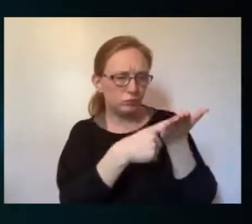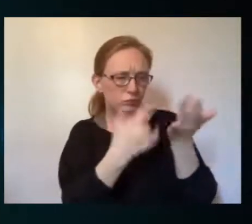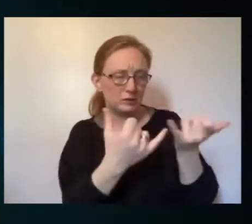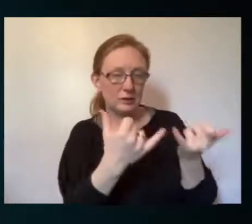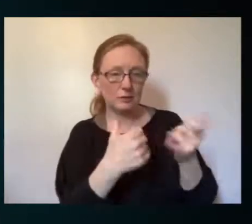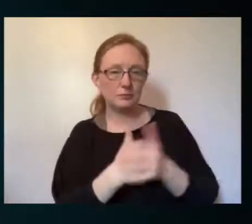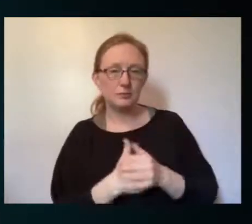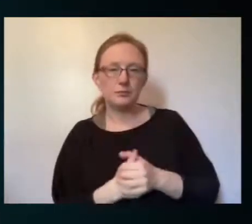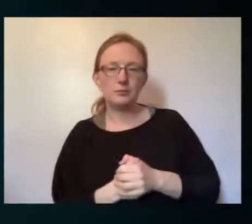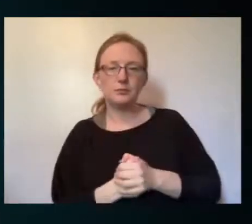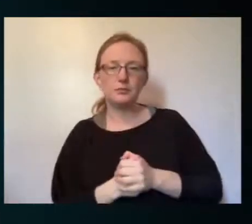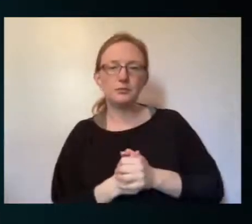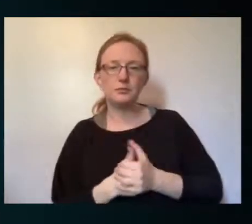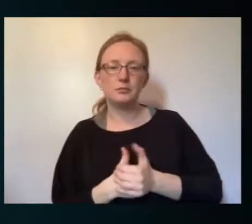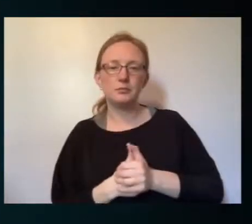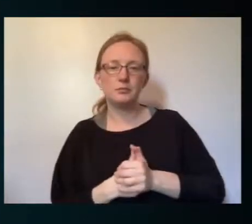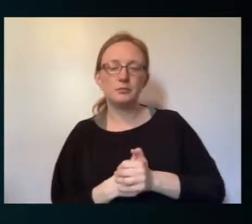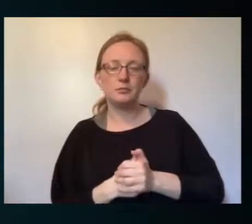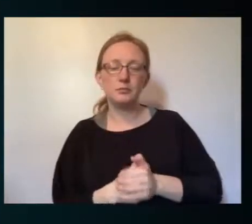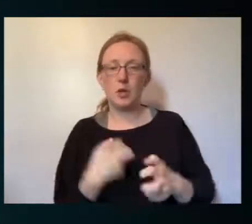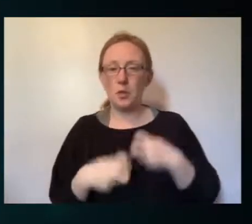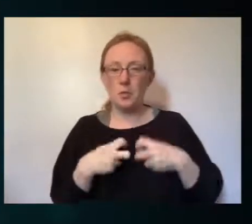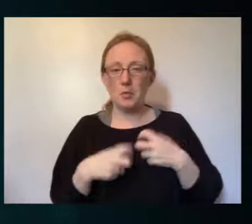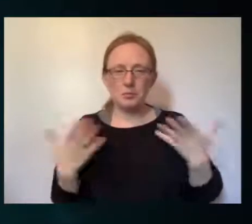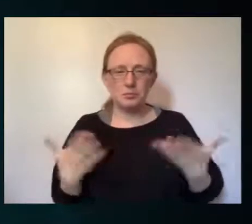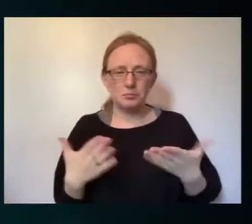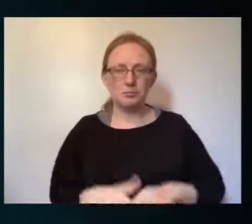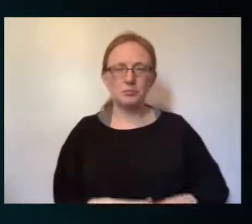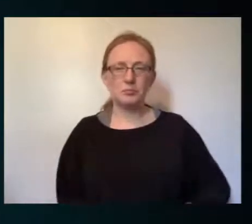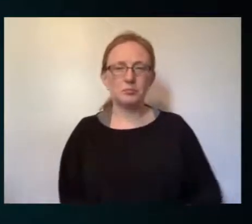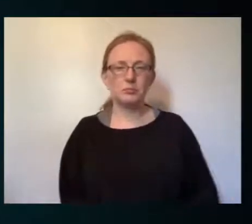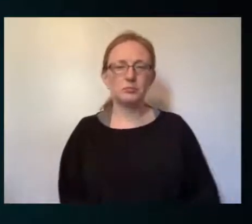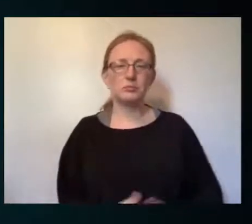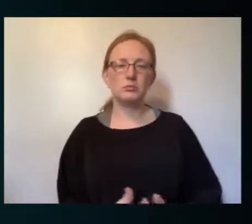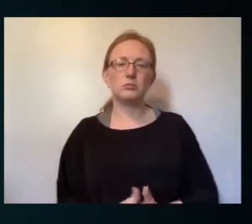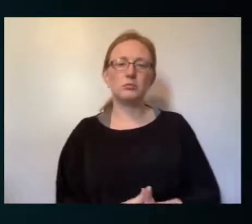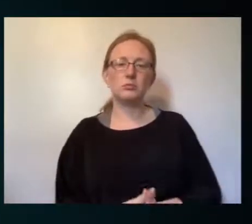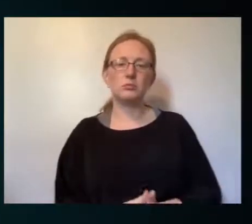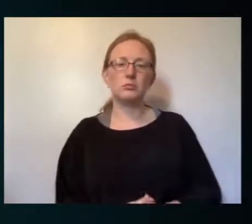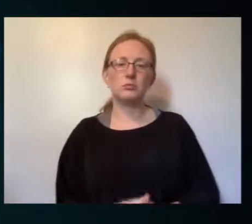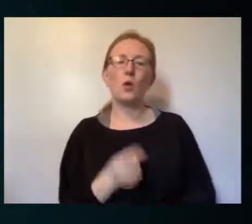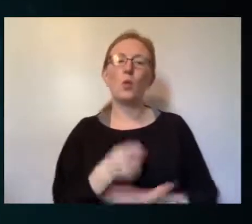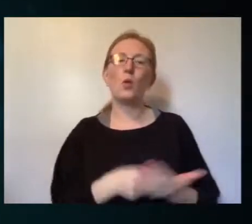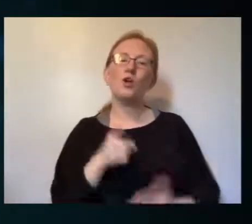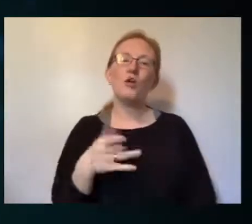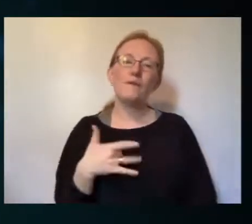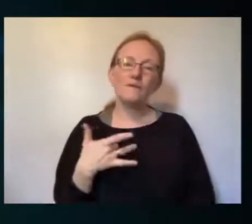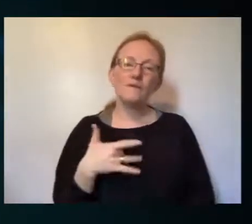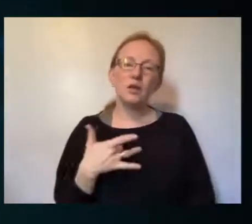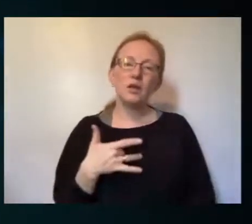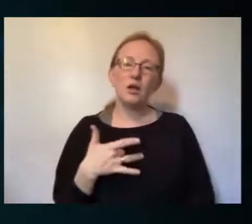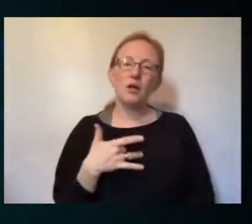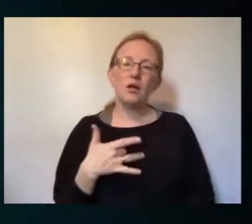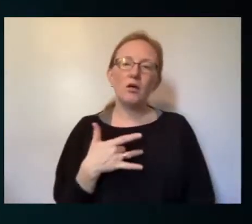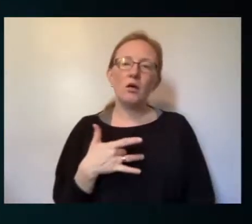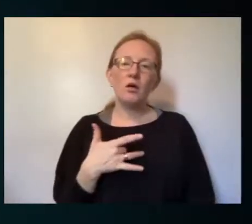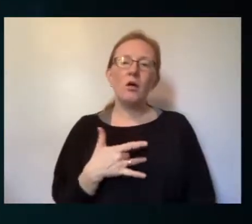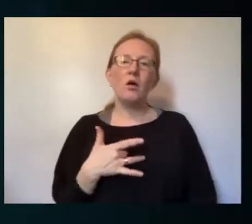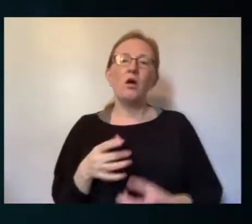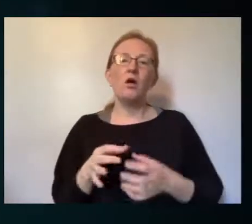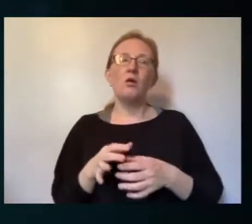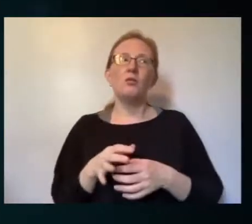session. So to name the problem, what do you think is or are the most